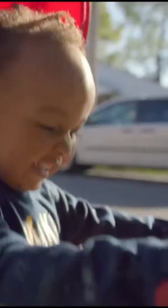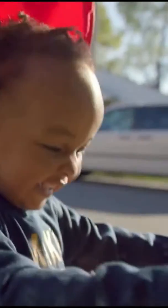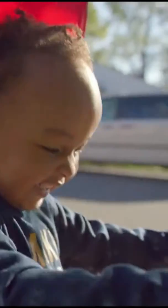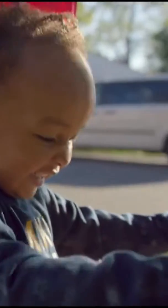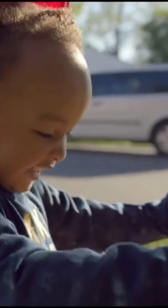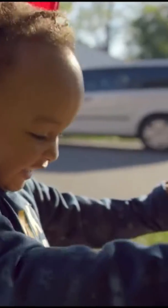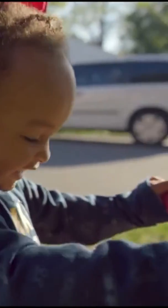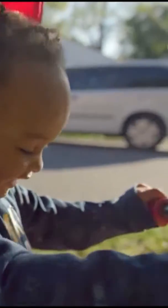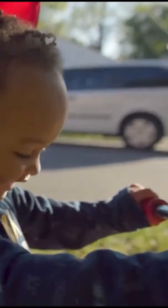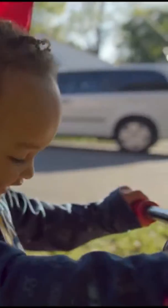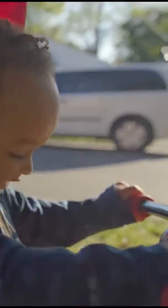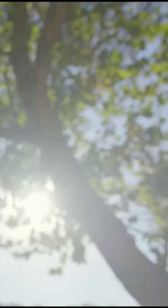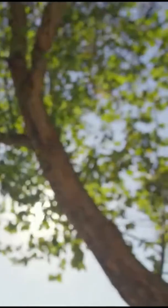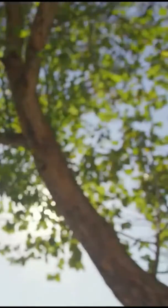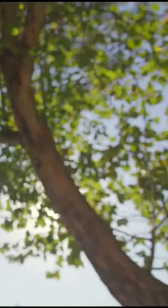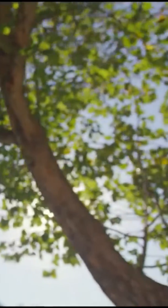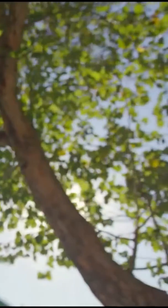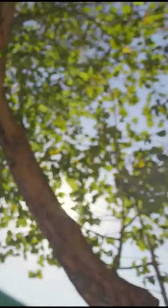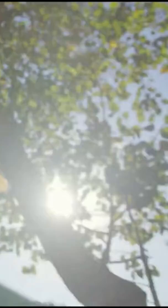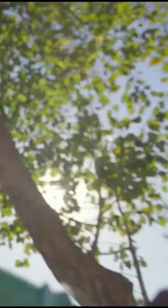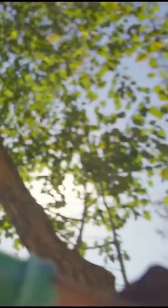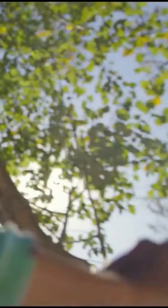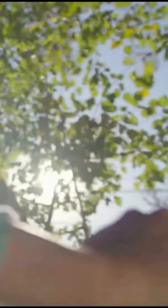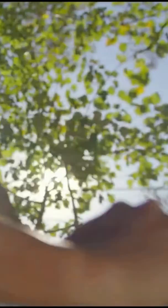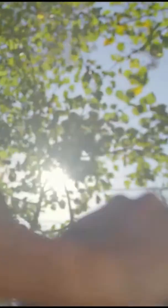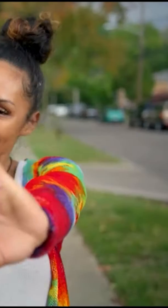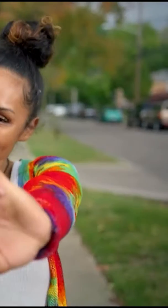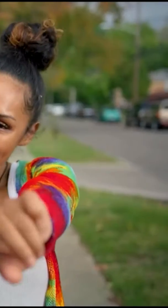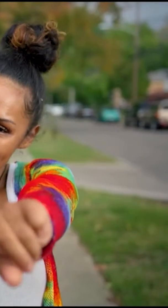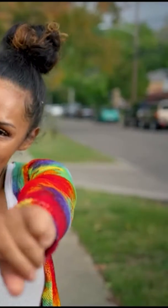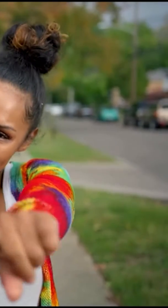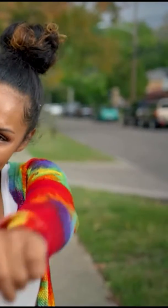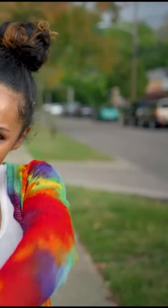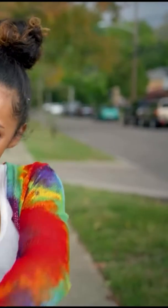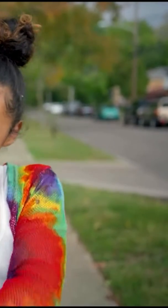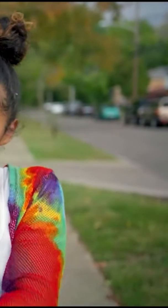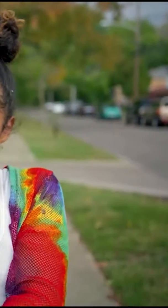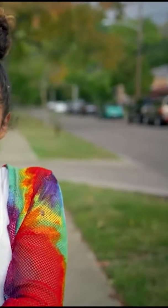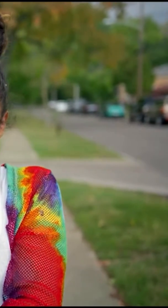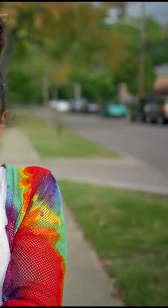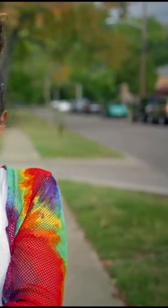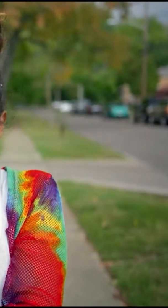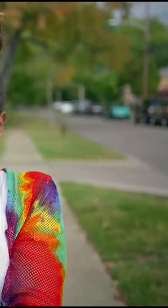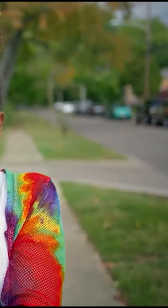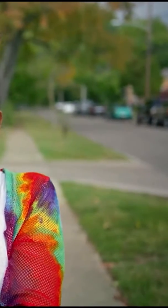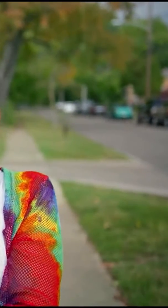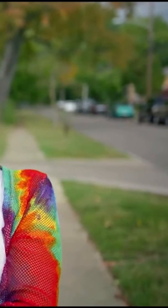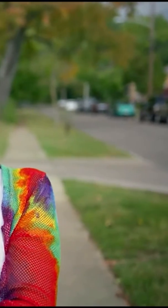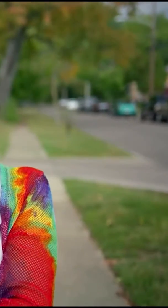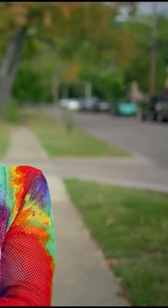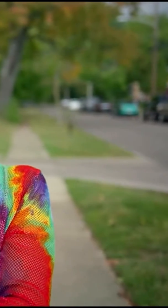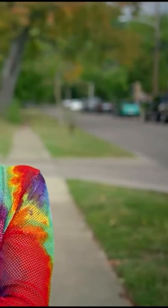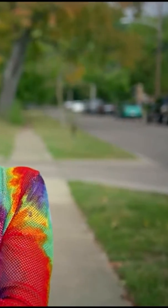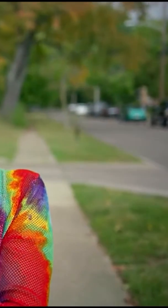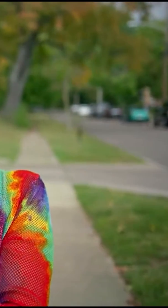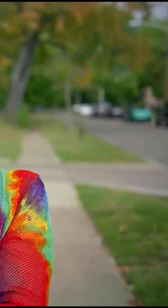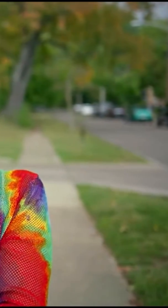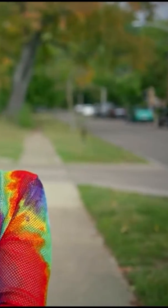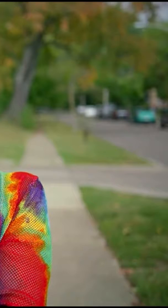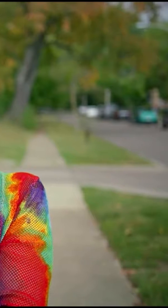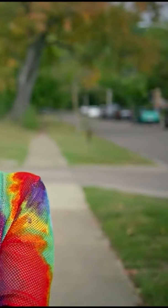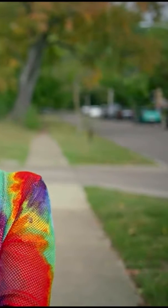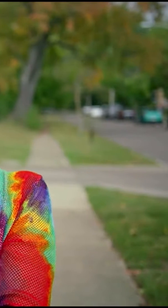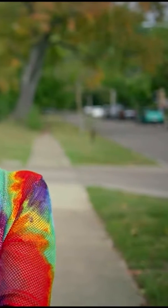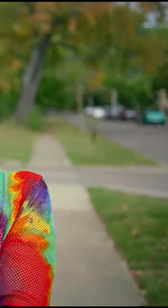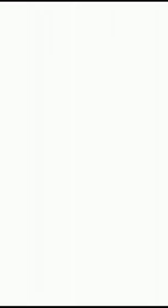Everything around me is still a learning experience, so having some consistency helps me to give my all to my son.